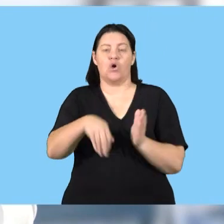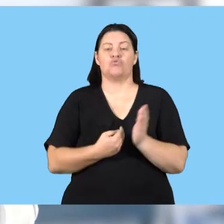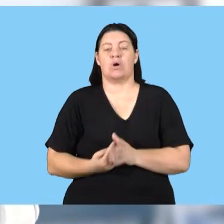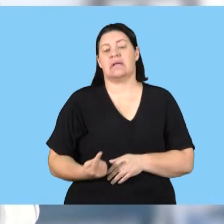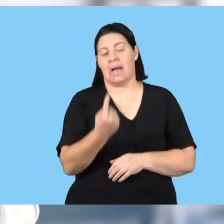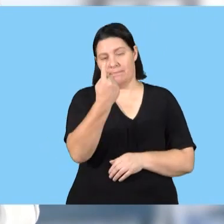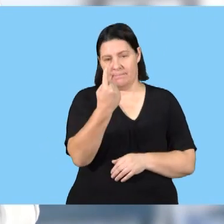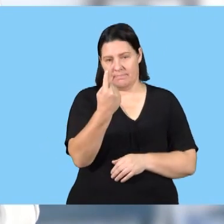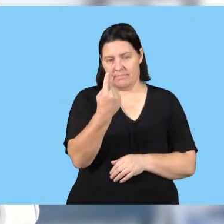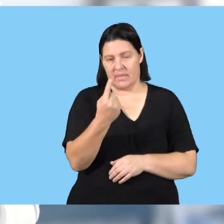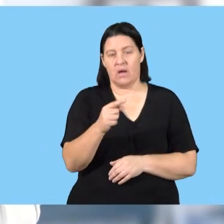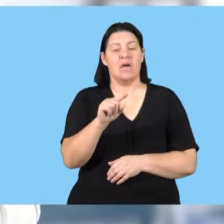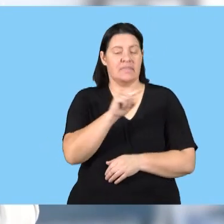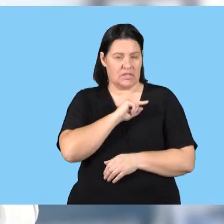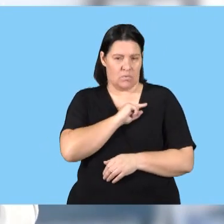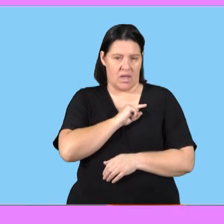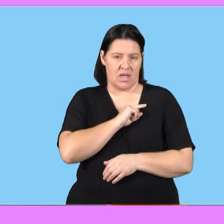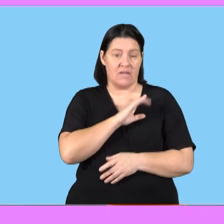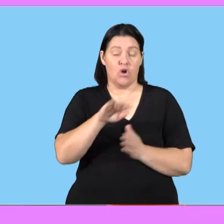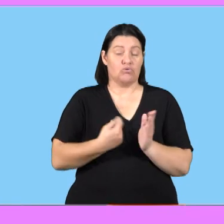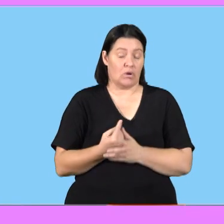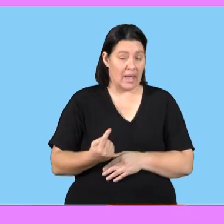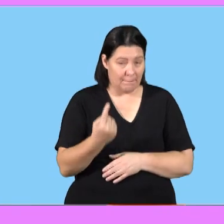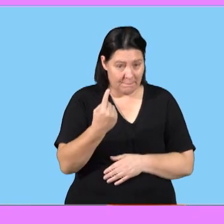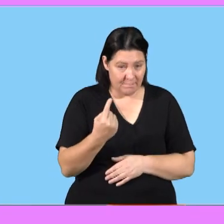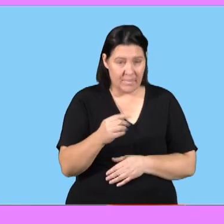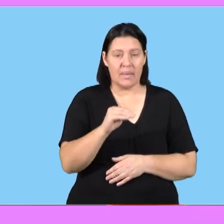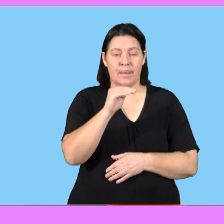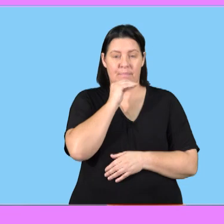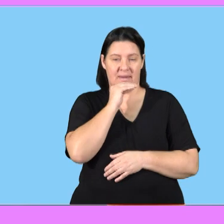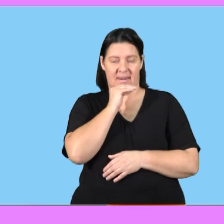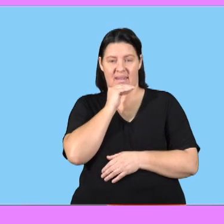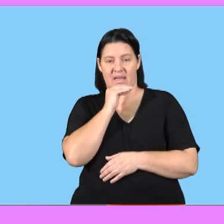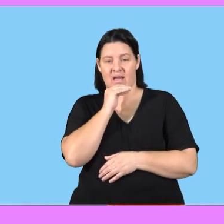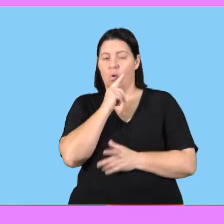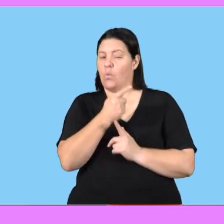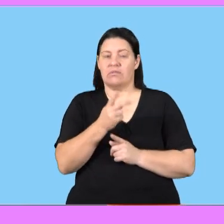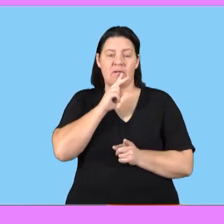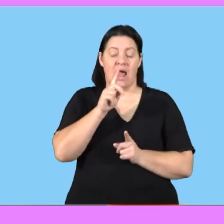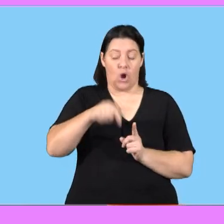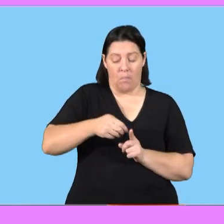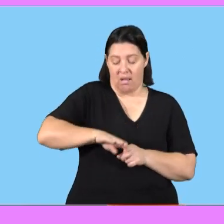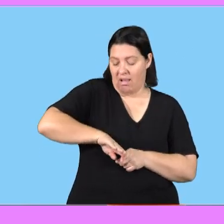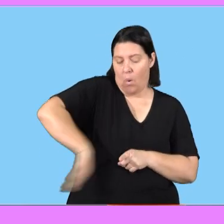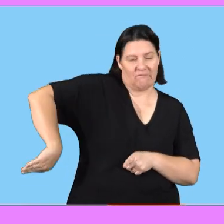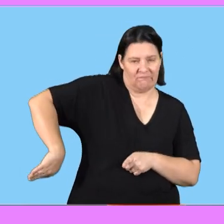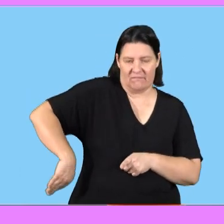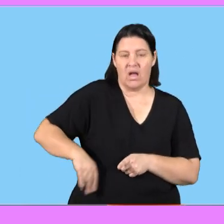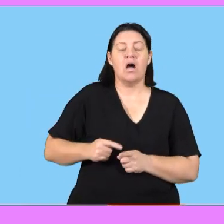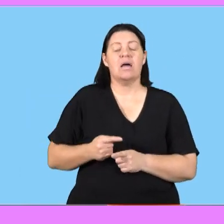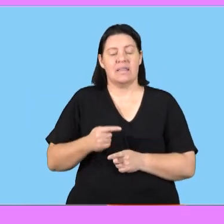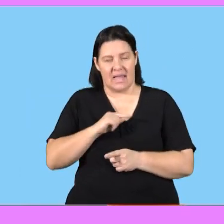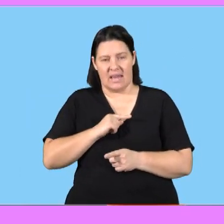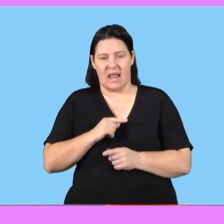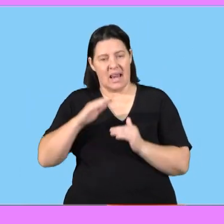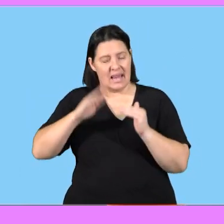need to round up. Then if we round up, then remember we don't consider the decimal,